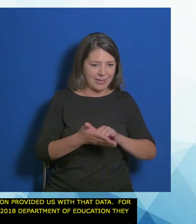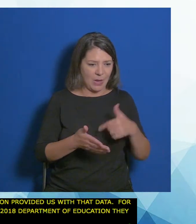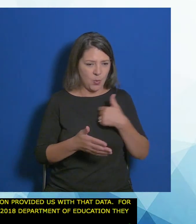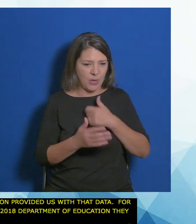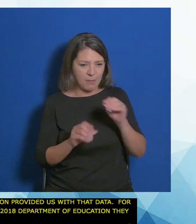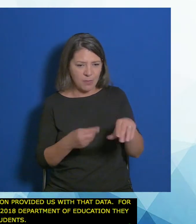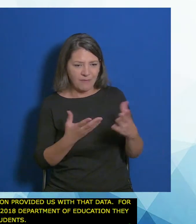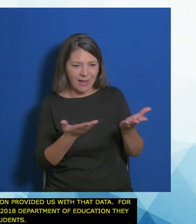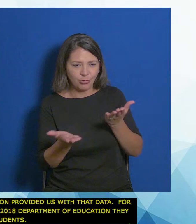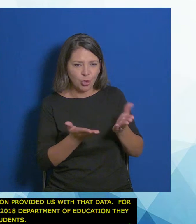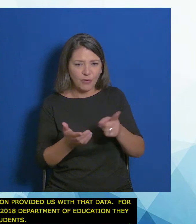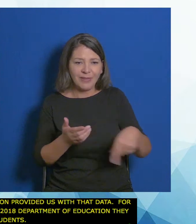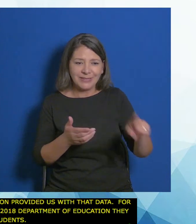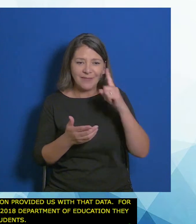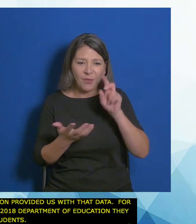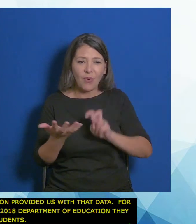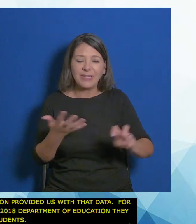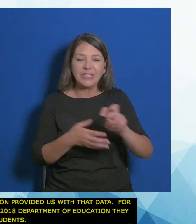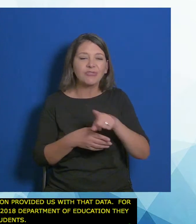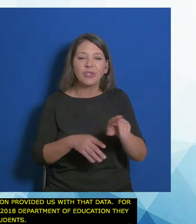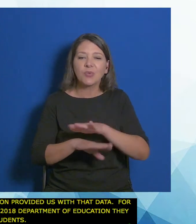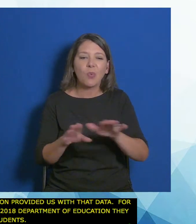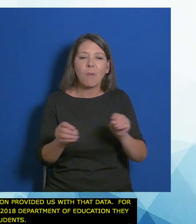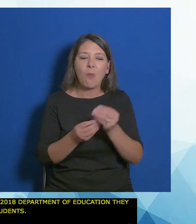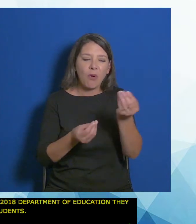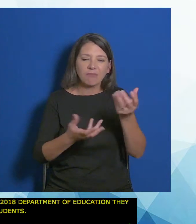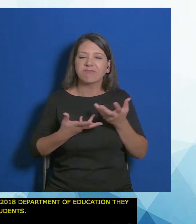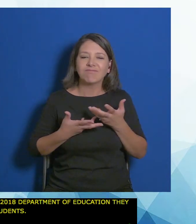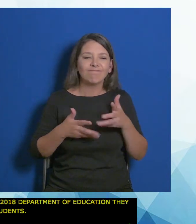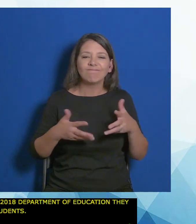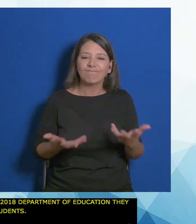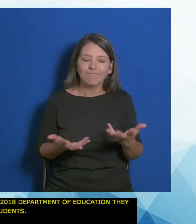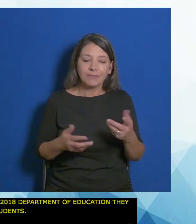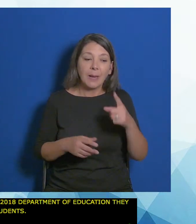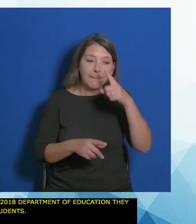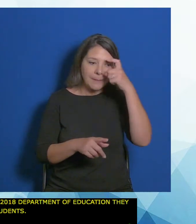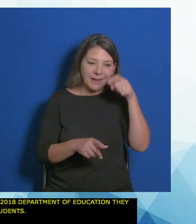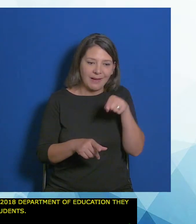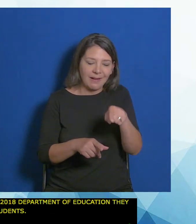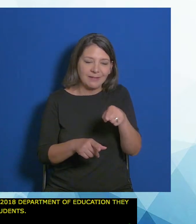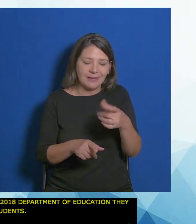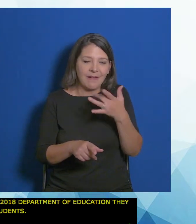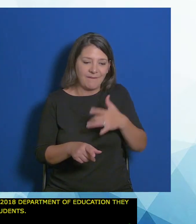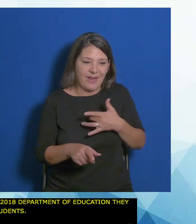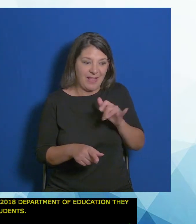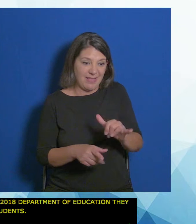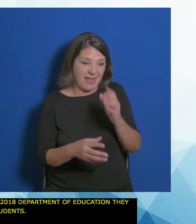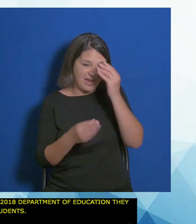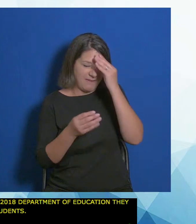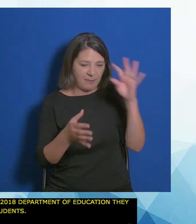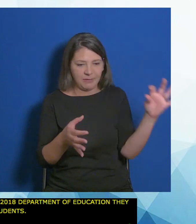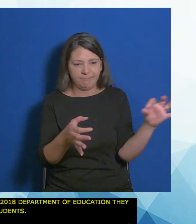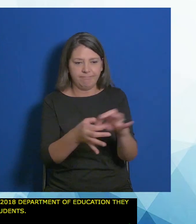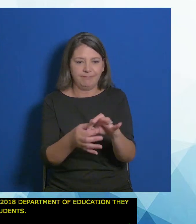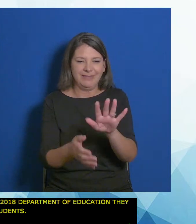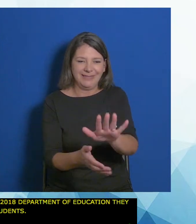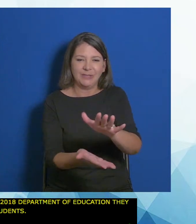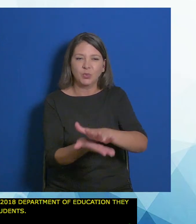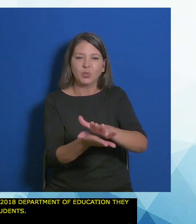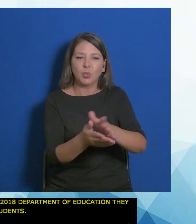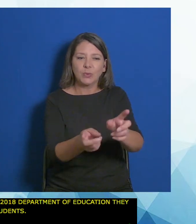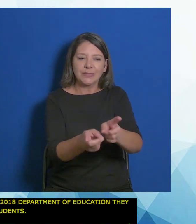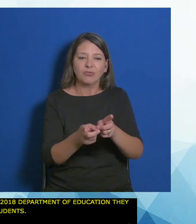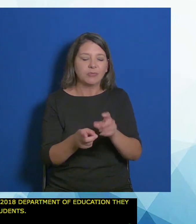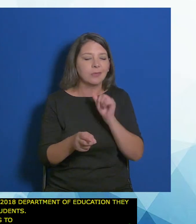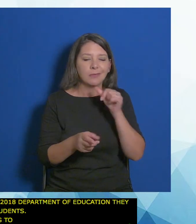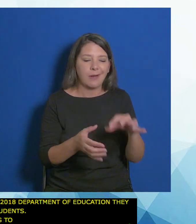That data belonged to the school district. It did not belong to